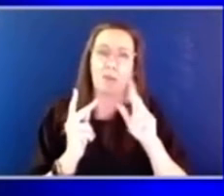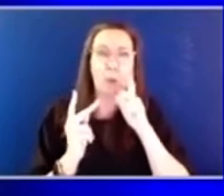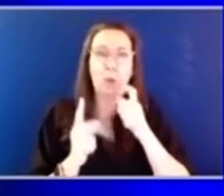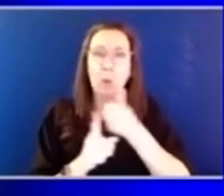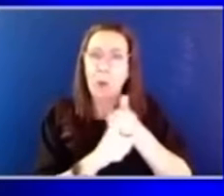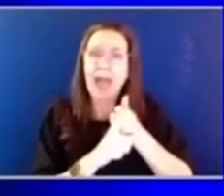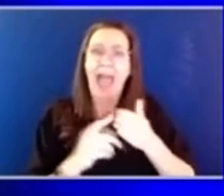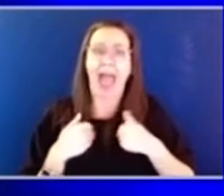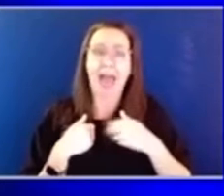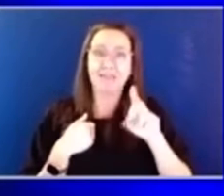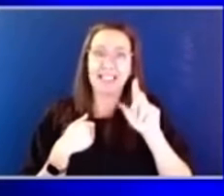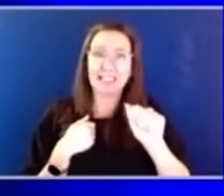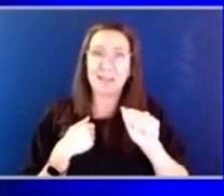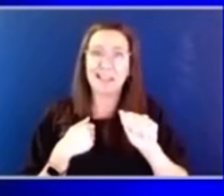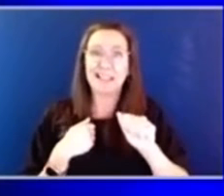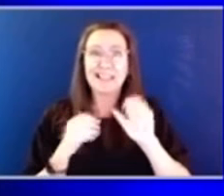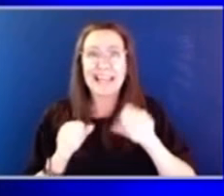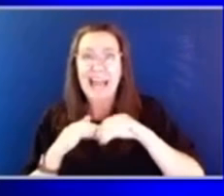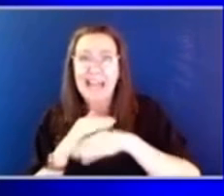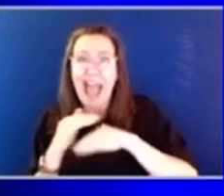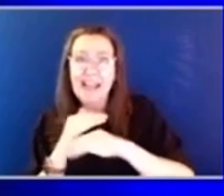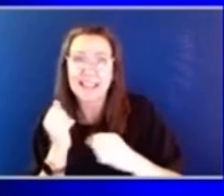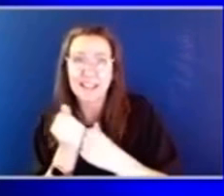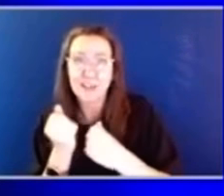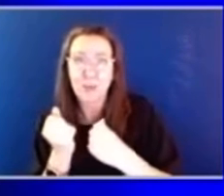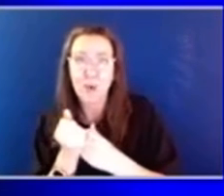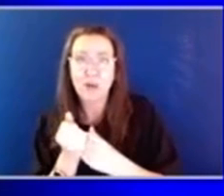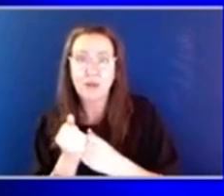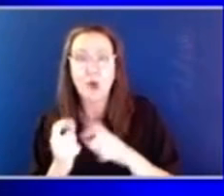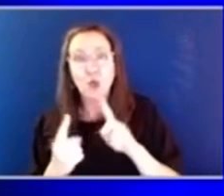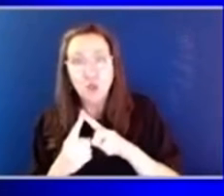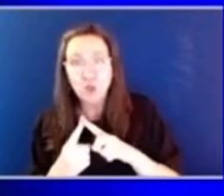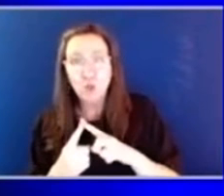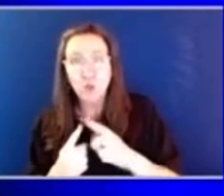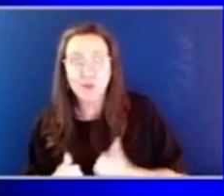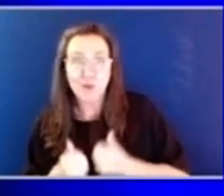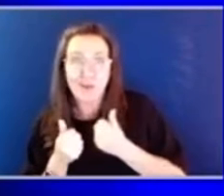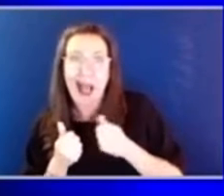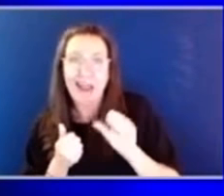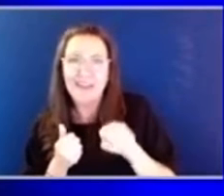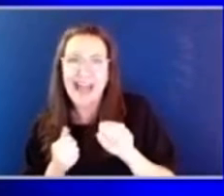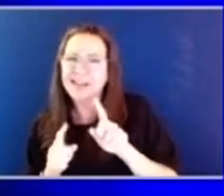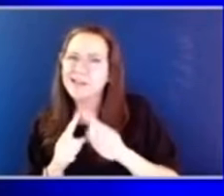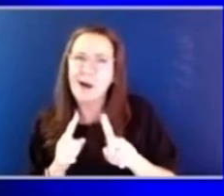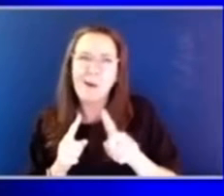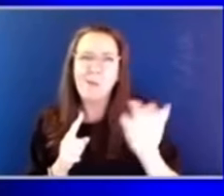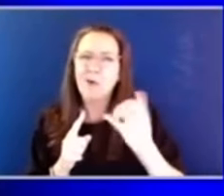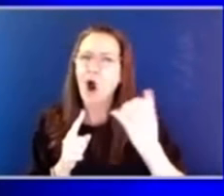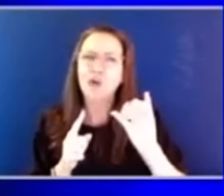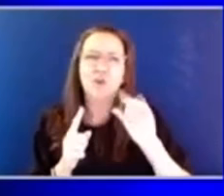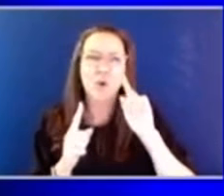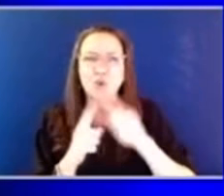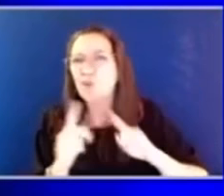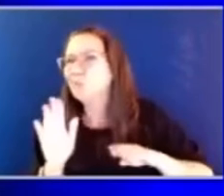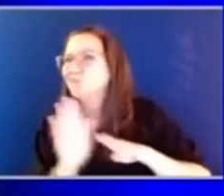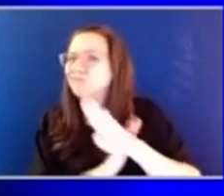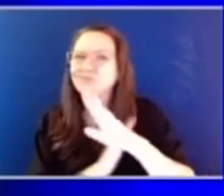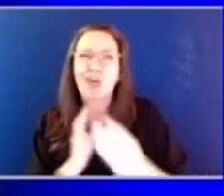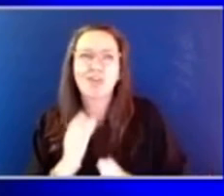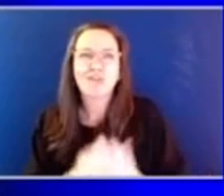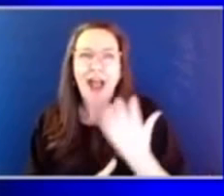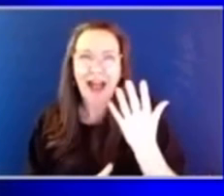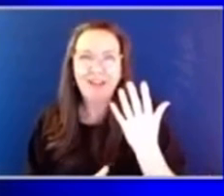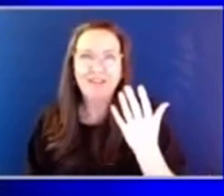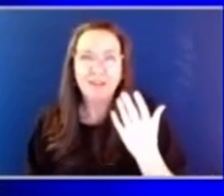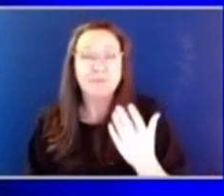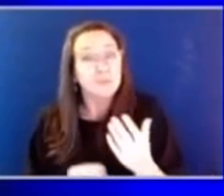access whatever supports they need, not only to survive, but also to thrive. Diversity has been a focus in the last